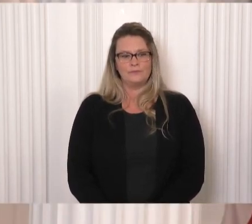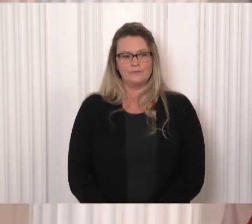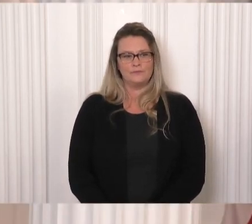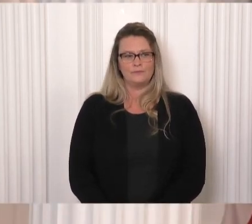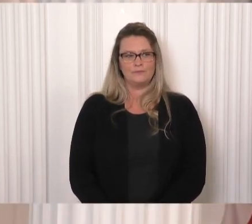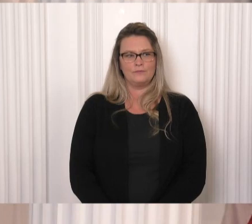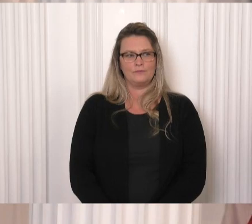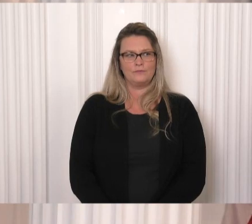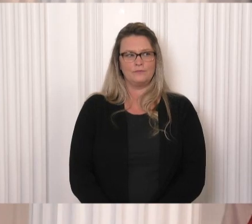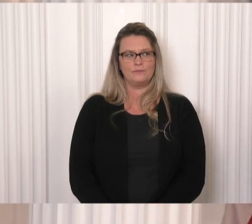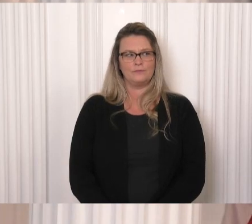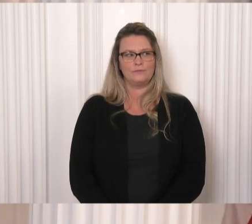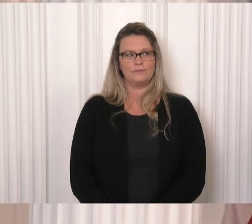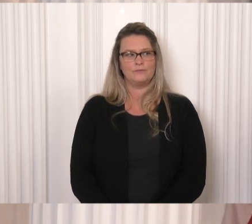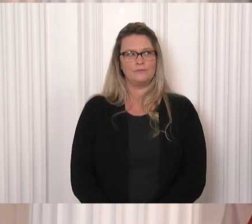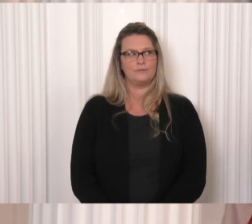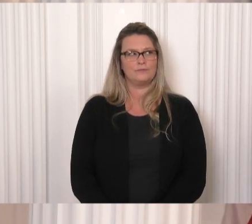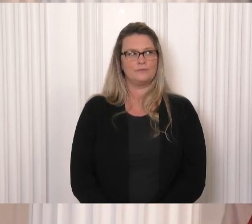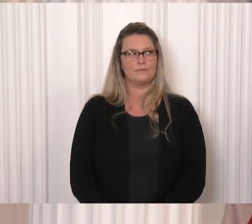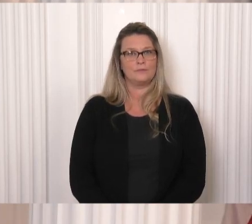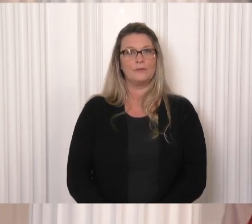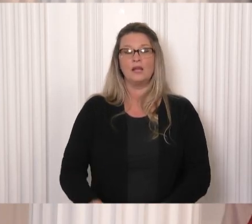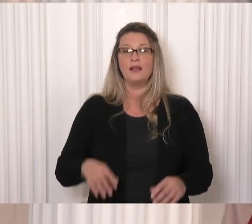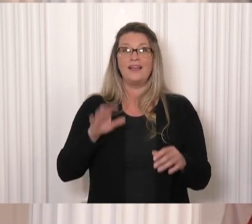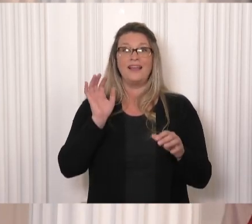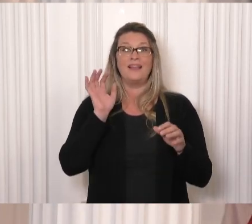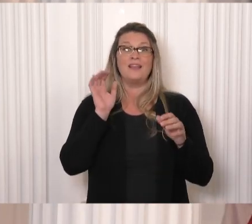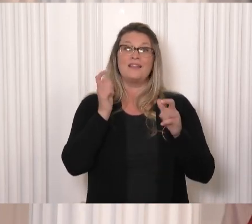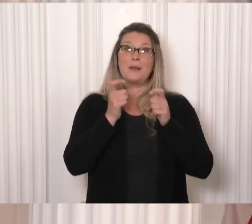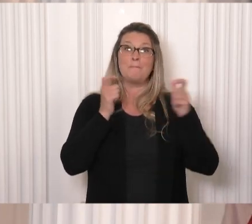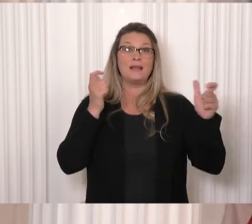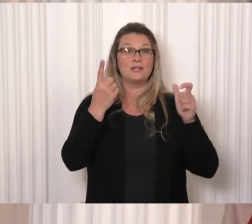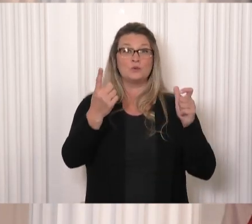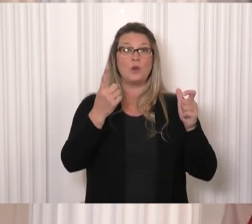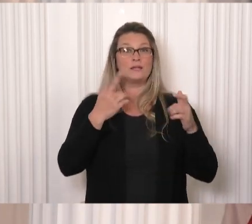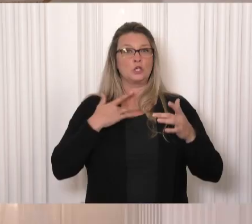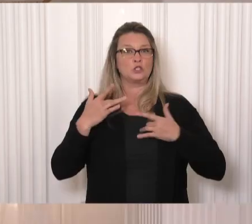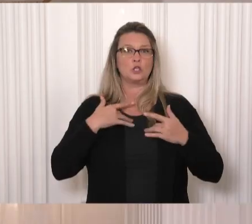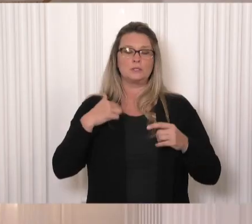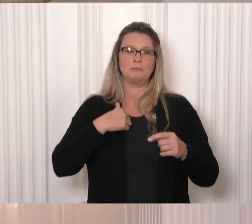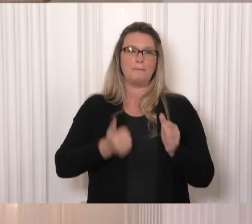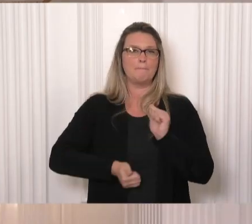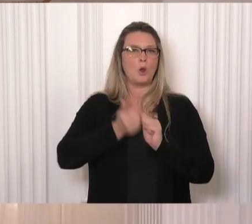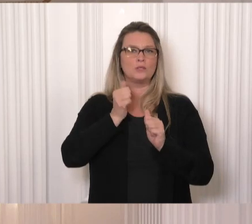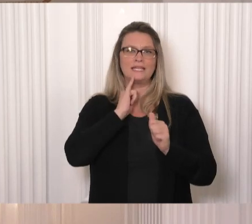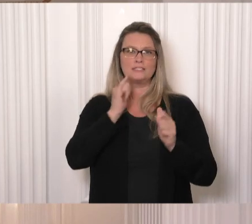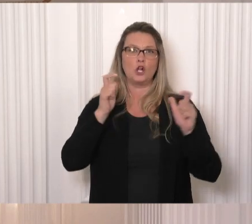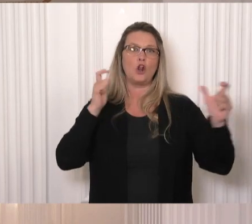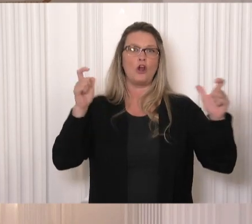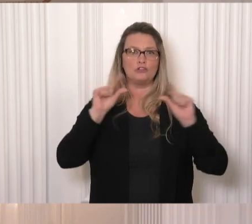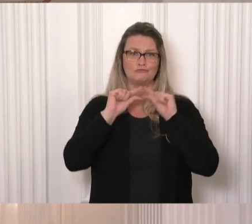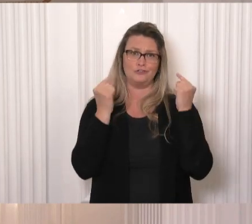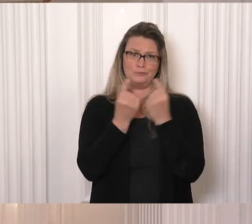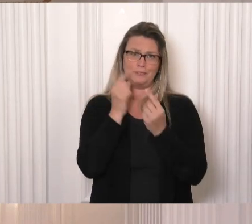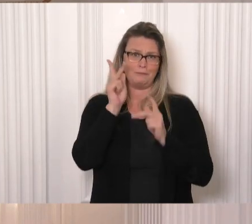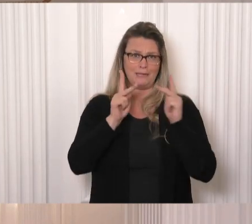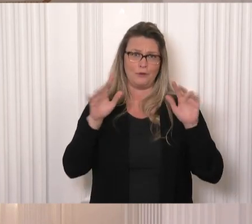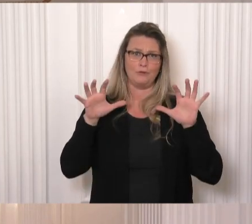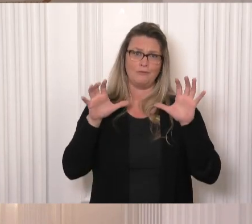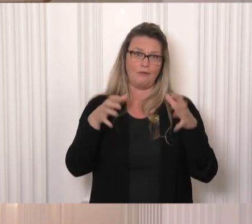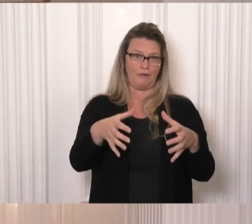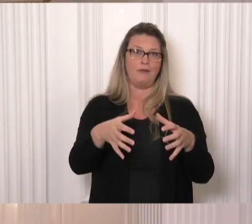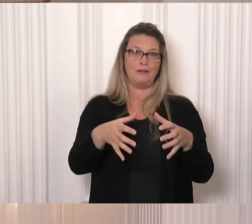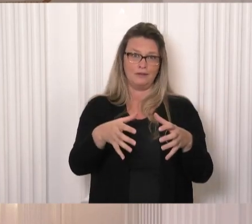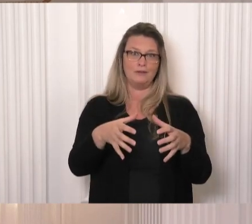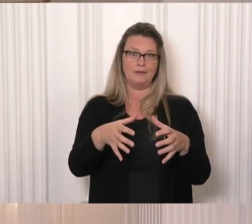seeing people really gathering in large groups. That's what you would worry about. Okay, thank you. Back to Hannah Getz with